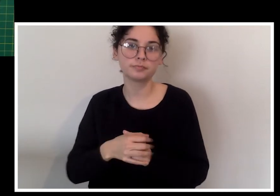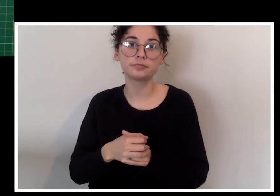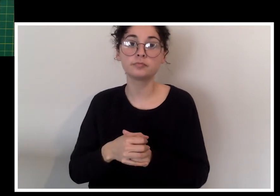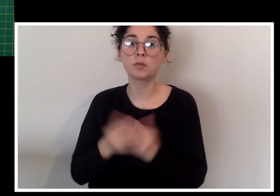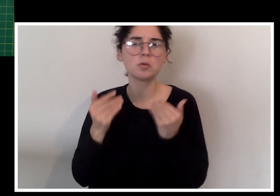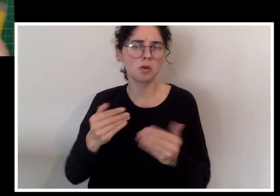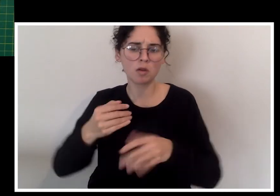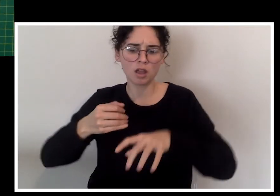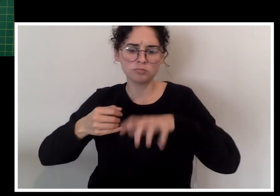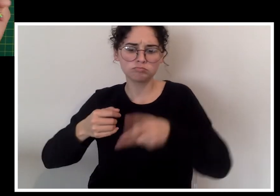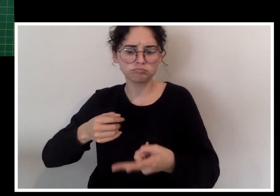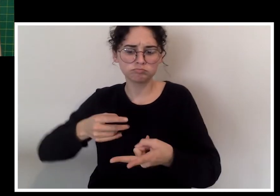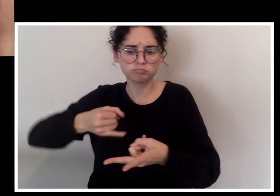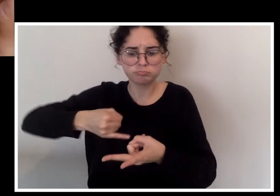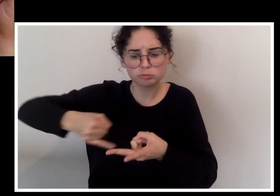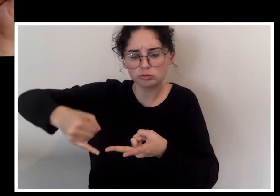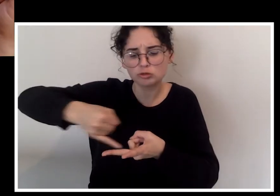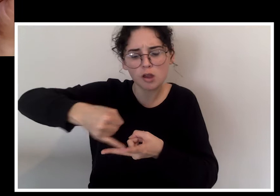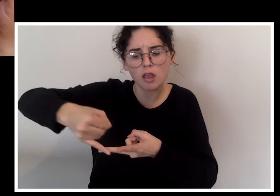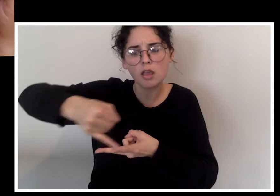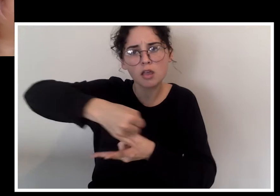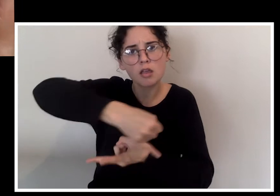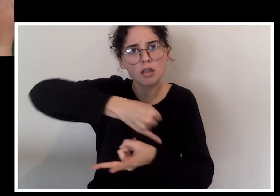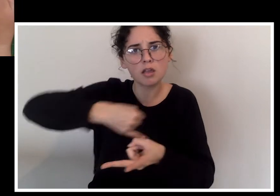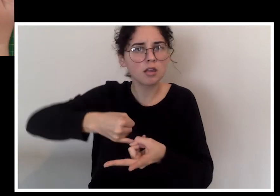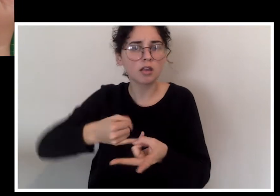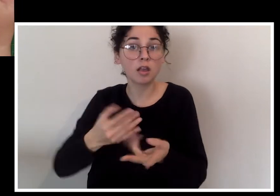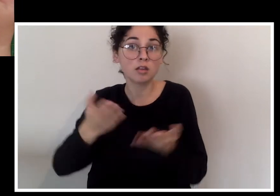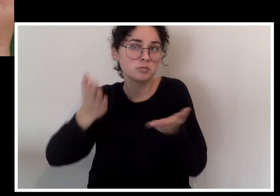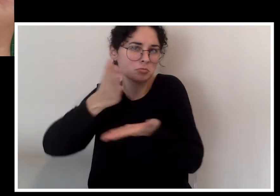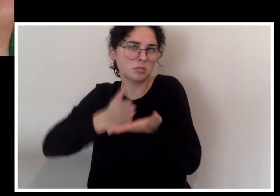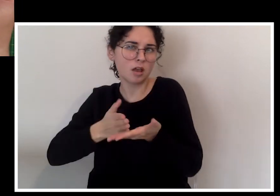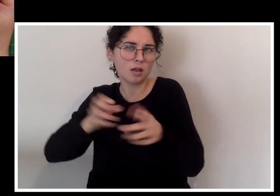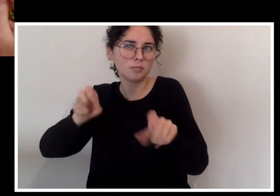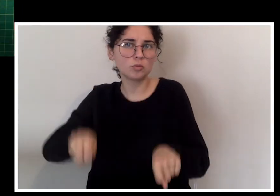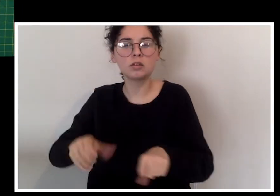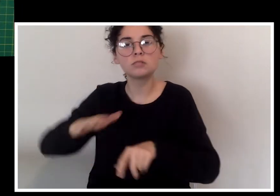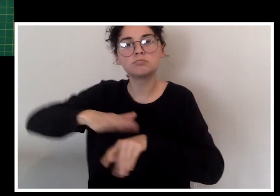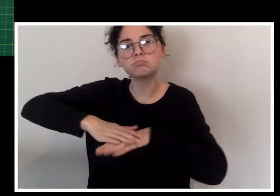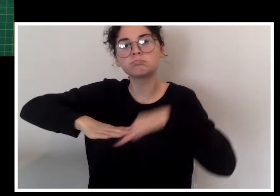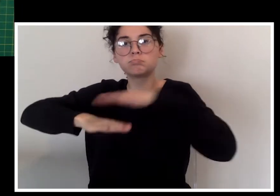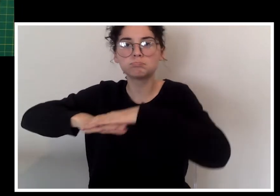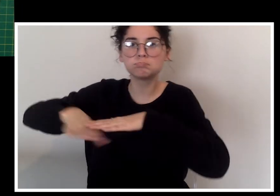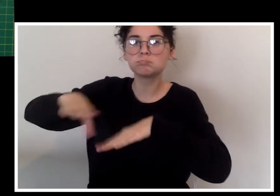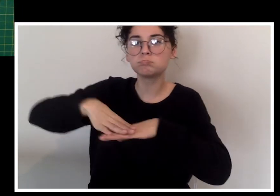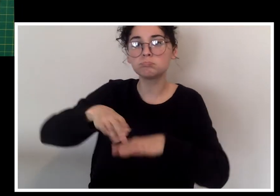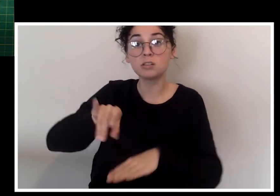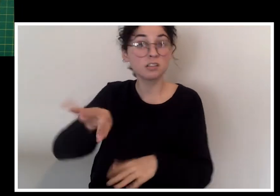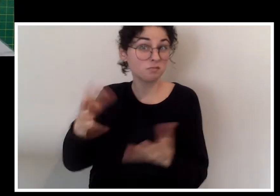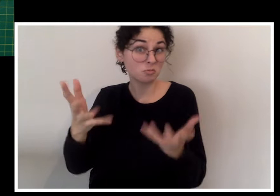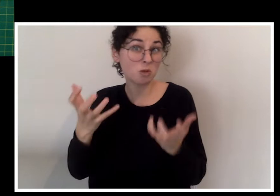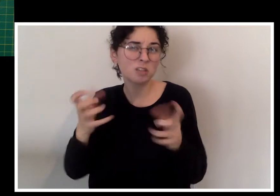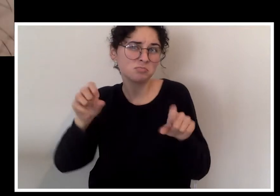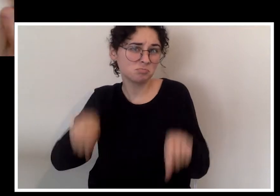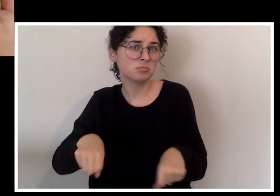I tried to fill up everything on here. Some of them are overlapping. If you're comfortable with doing that, just make sure that you're